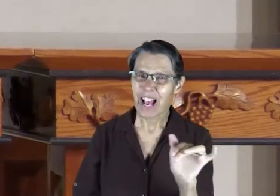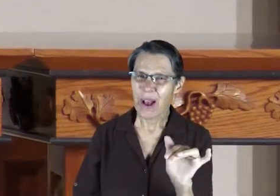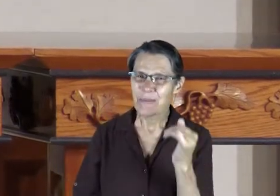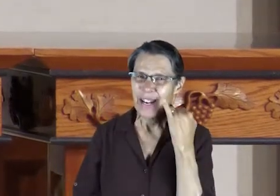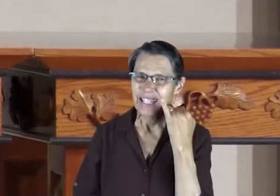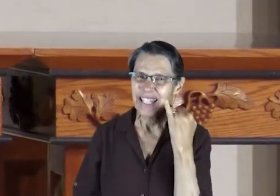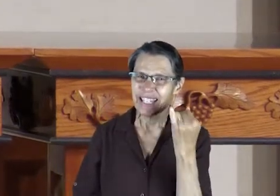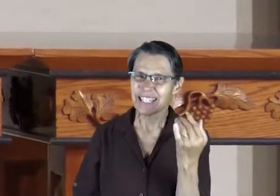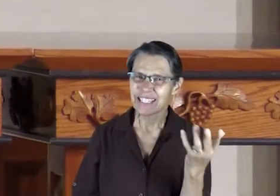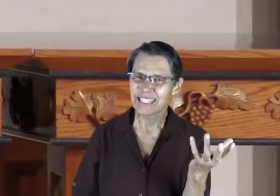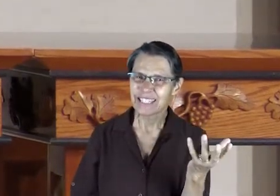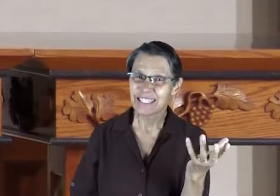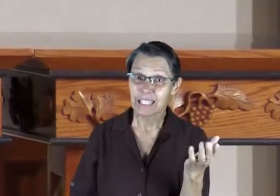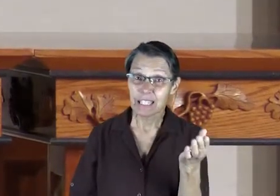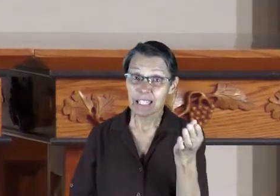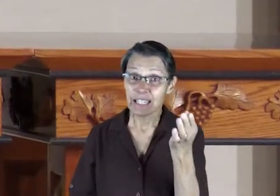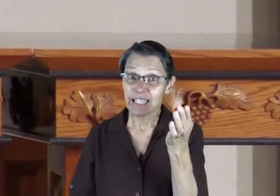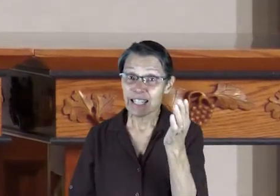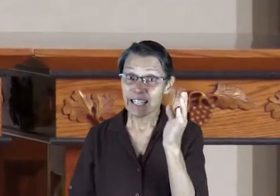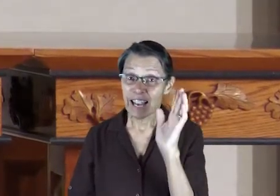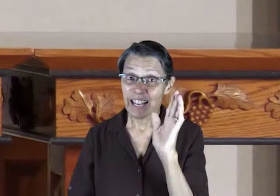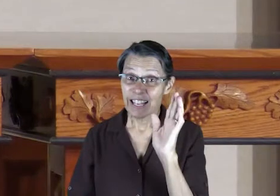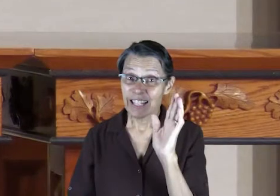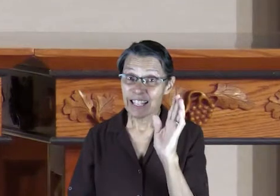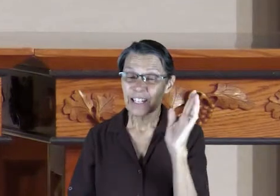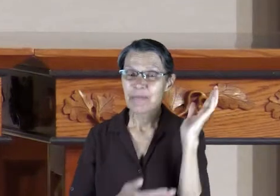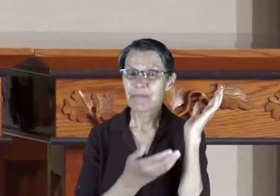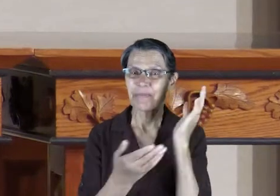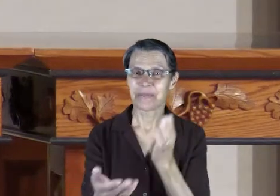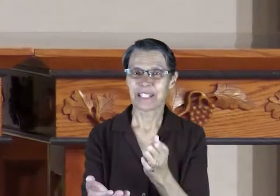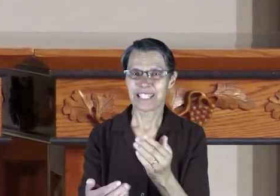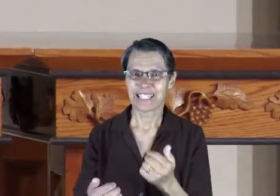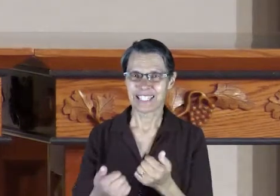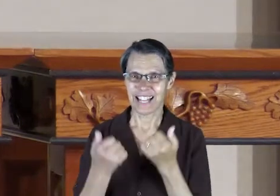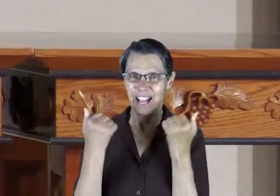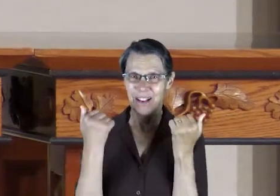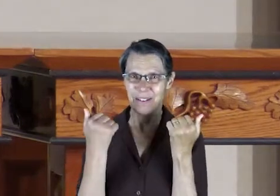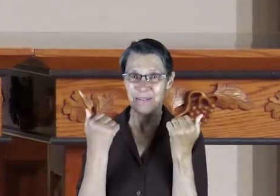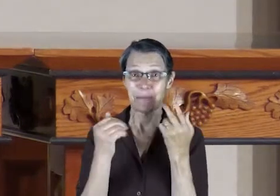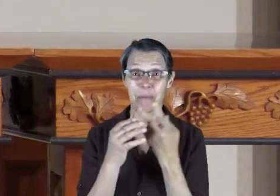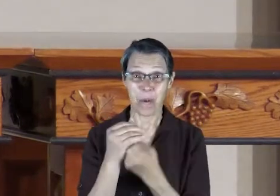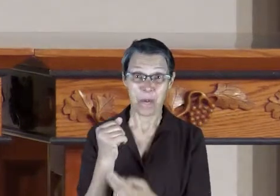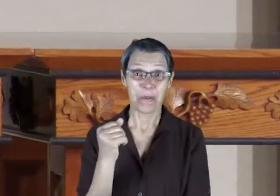thread in those beliefs, that God is one who brings life